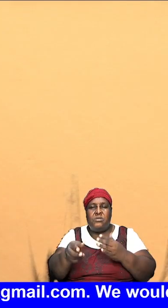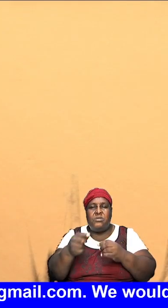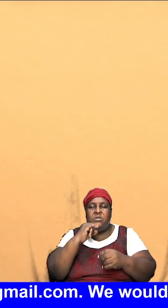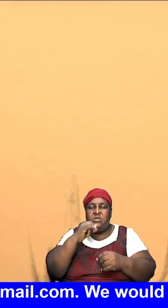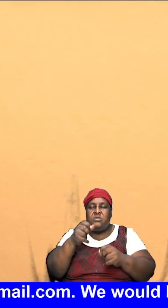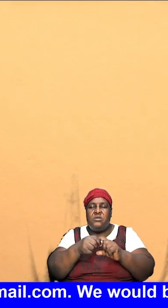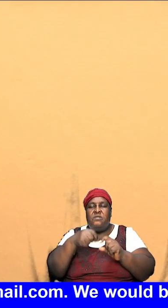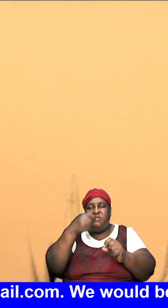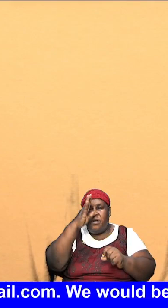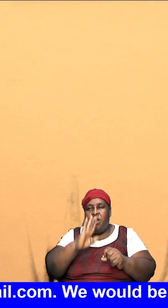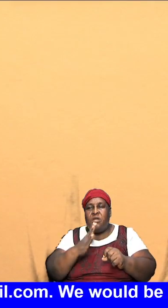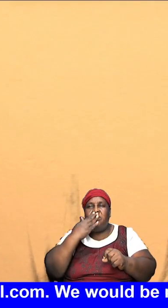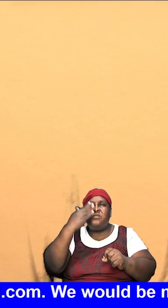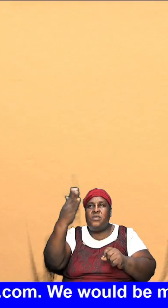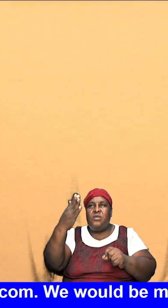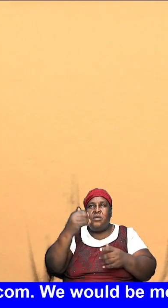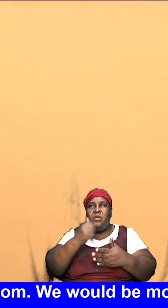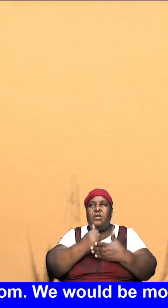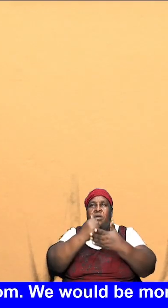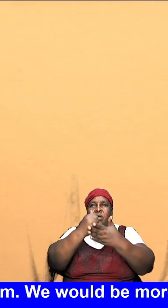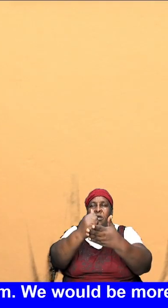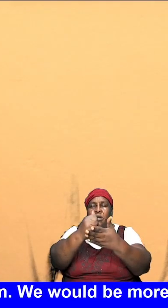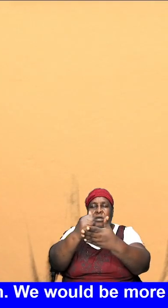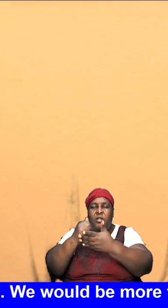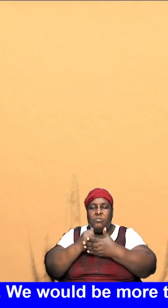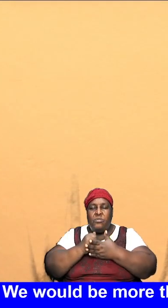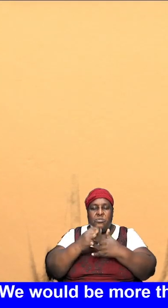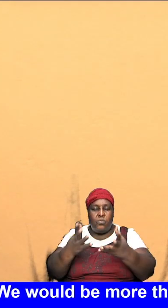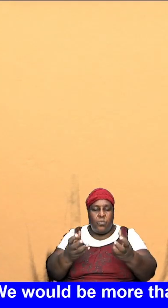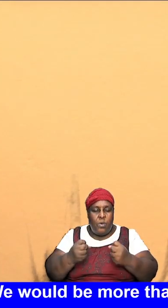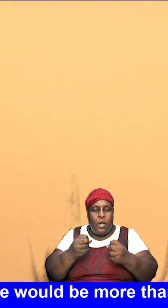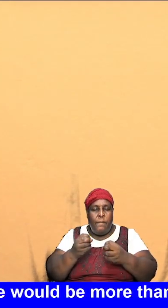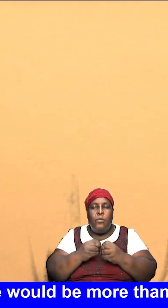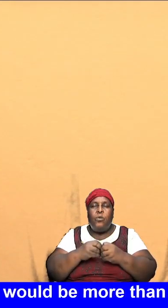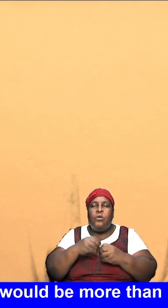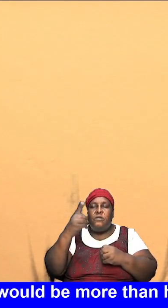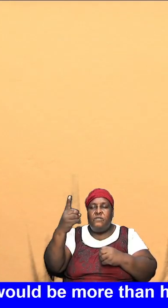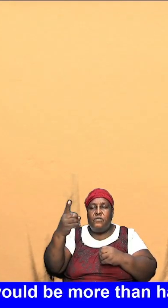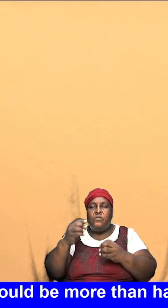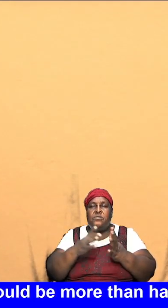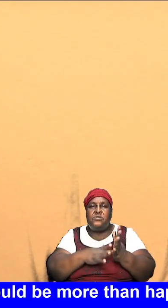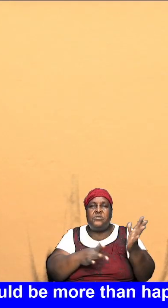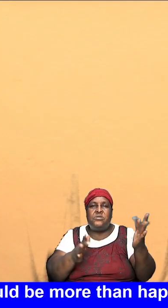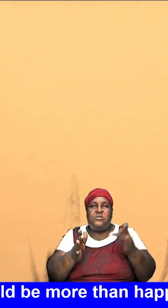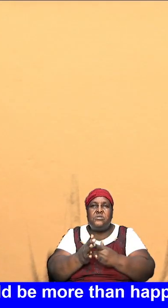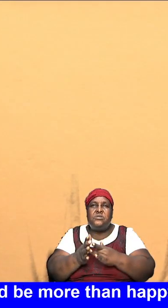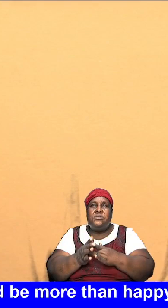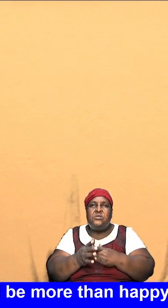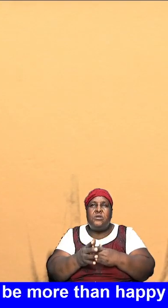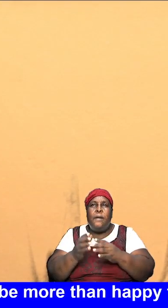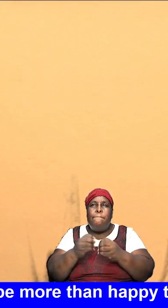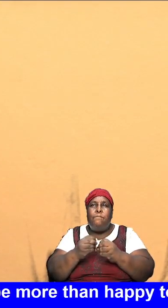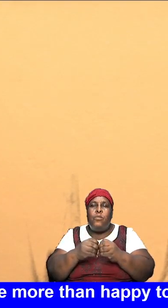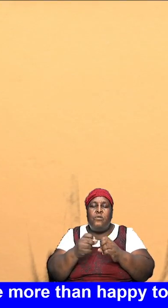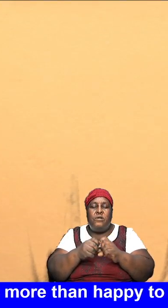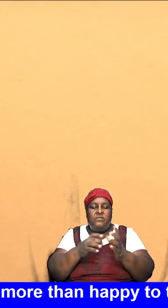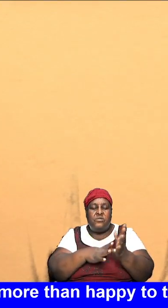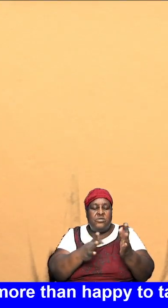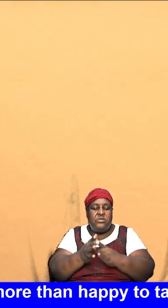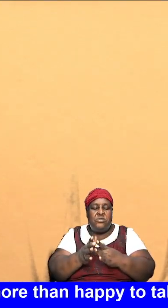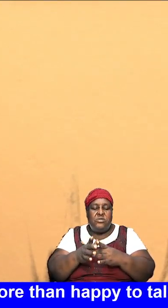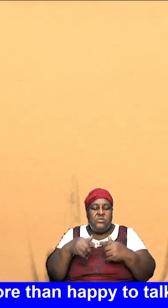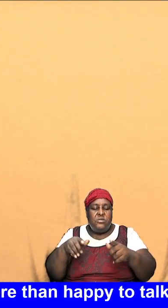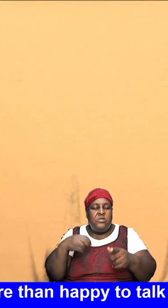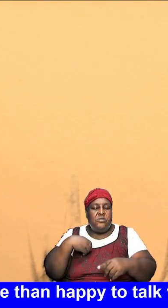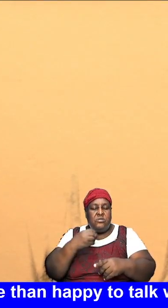you. But help us, Lord Jesus, to desire more of Jesus. More of Jesus, let us learn.